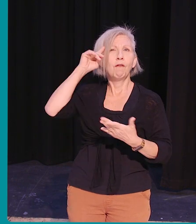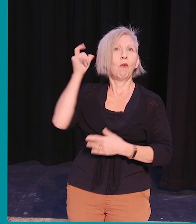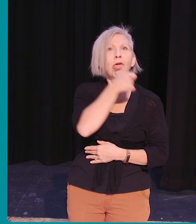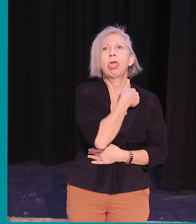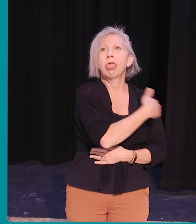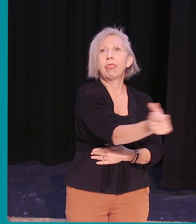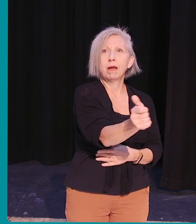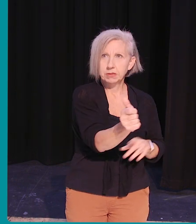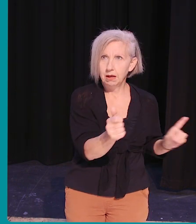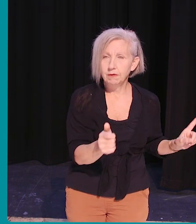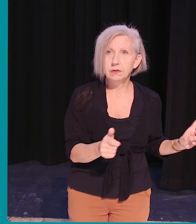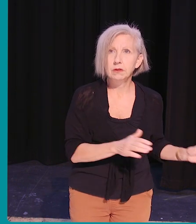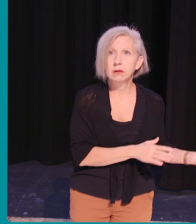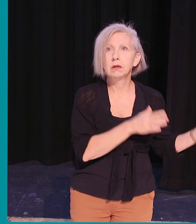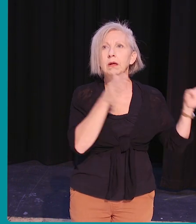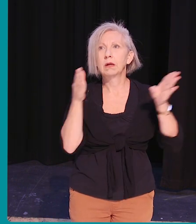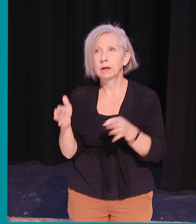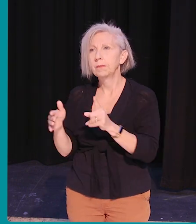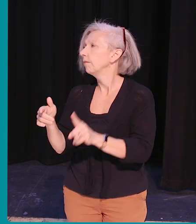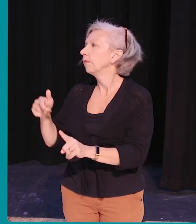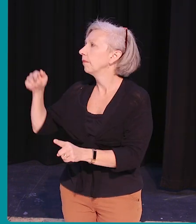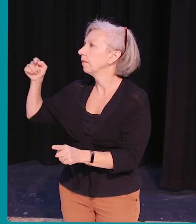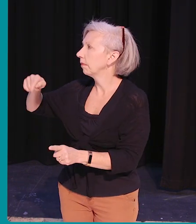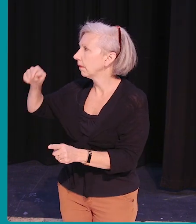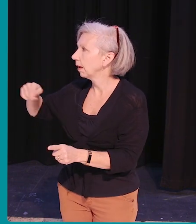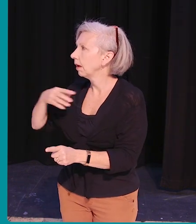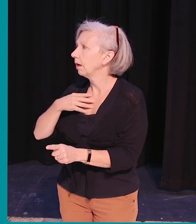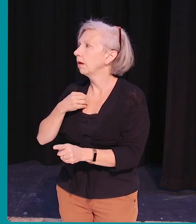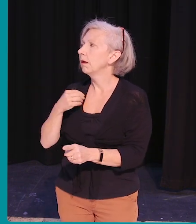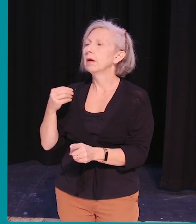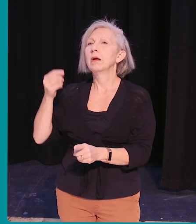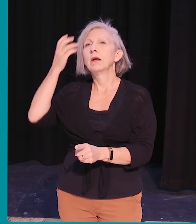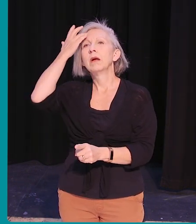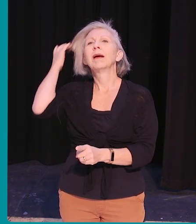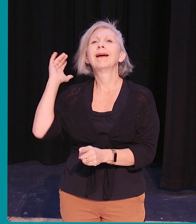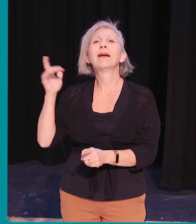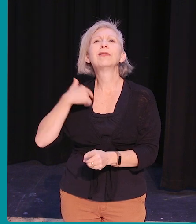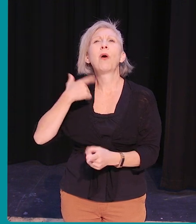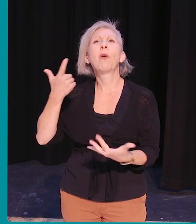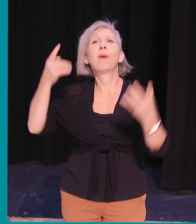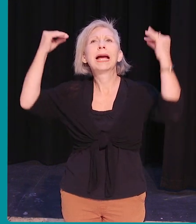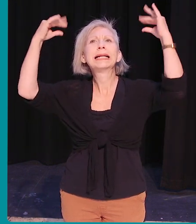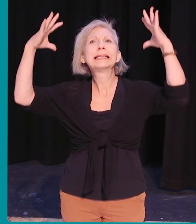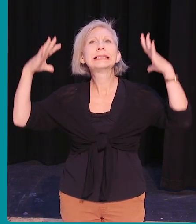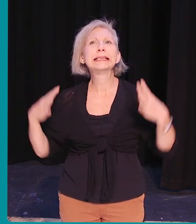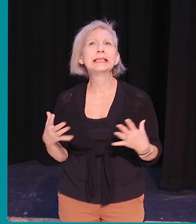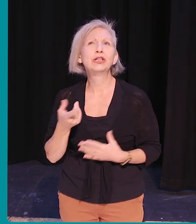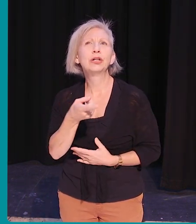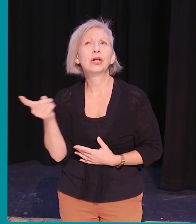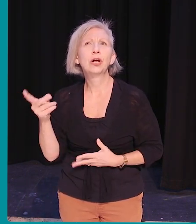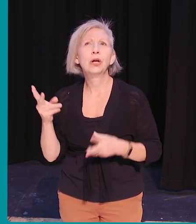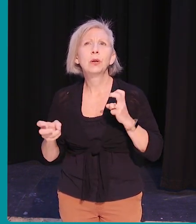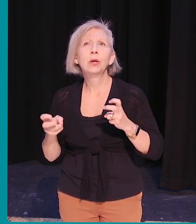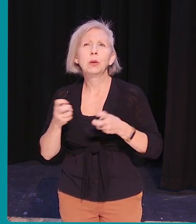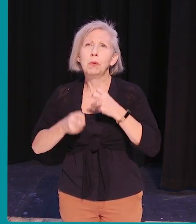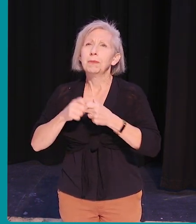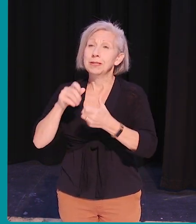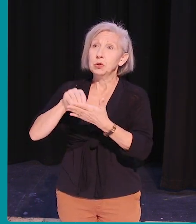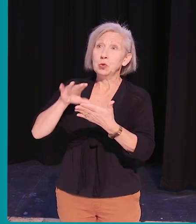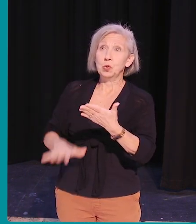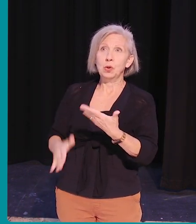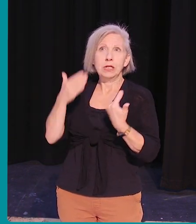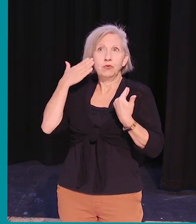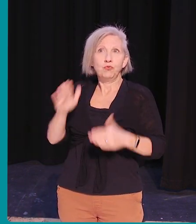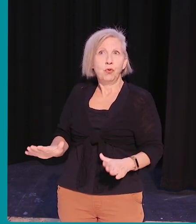our students are really, really bad at navigating this space. In other words, they have no idea what's valid, what's credible, what's reliable, what's trustworthy,